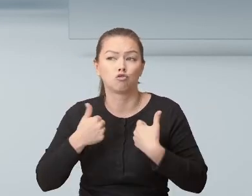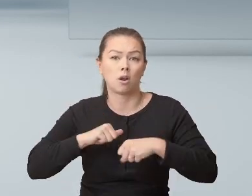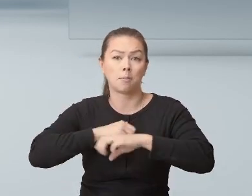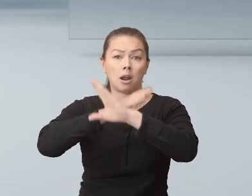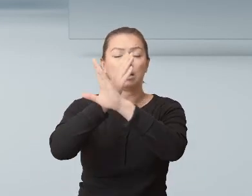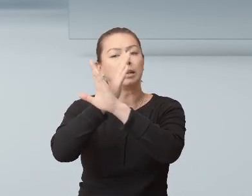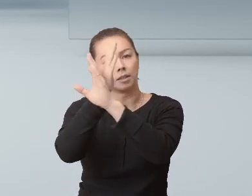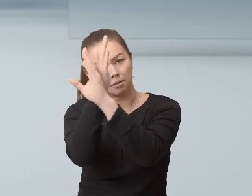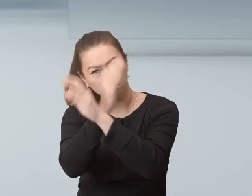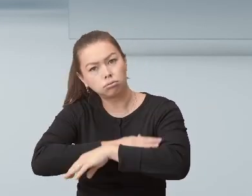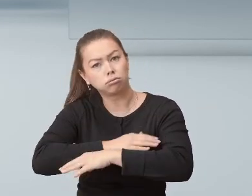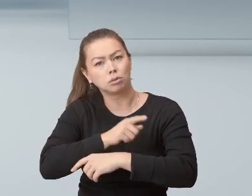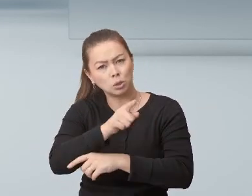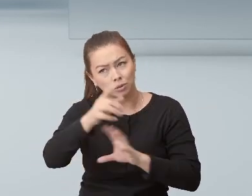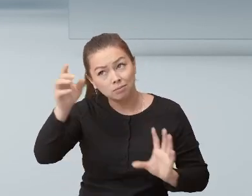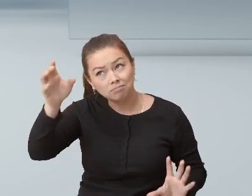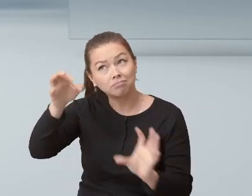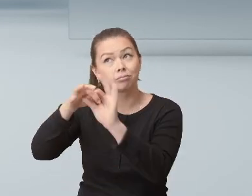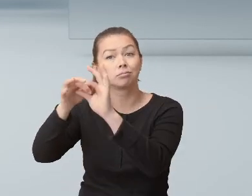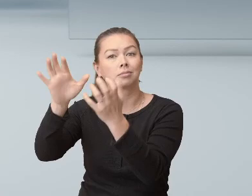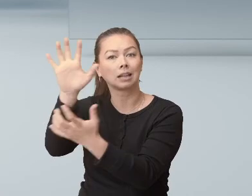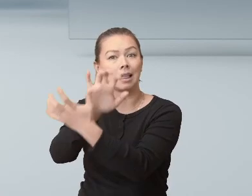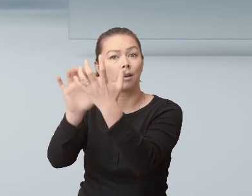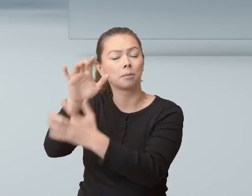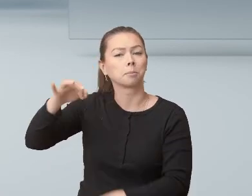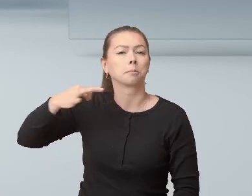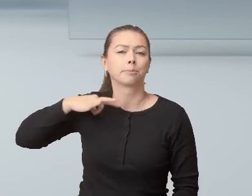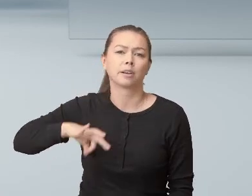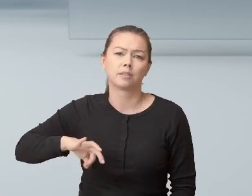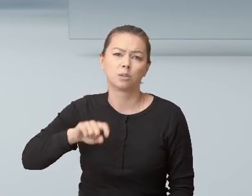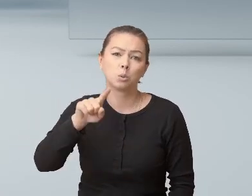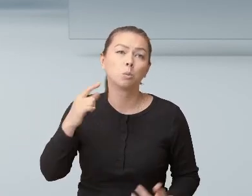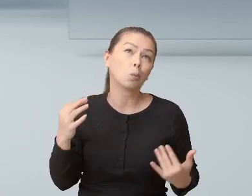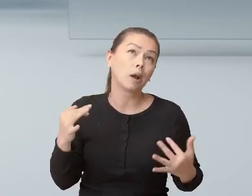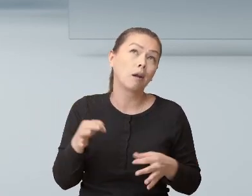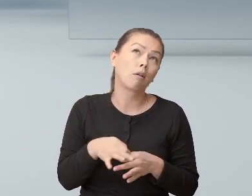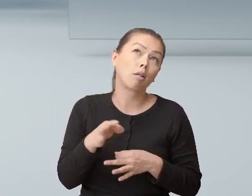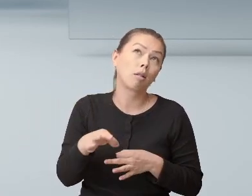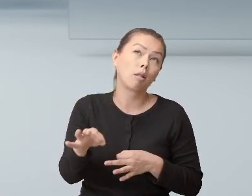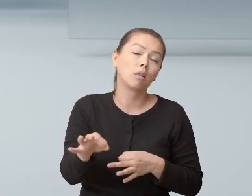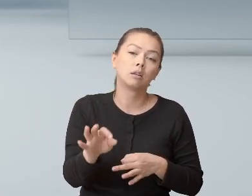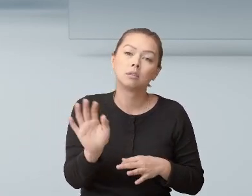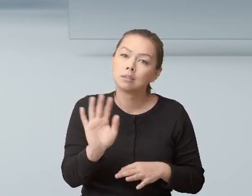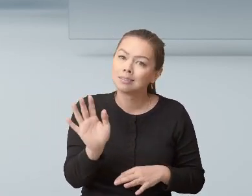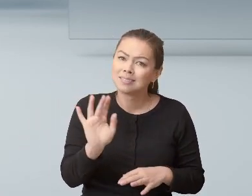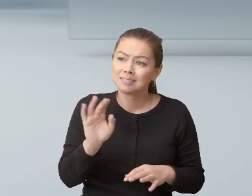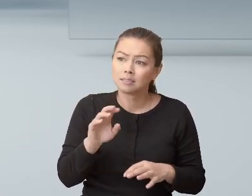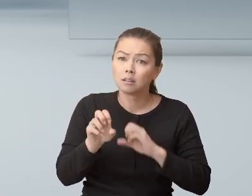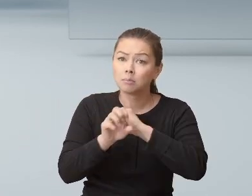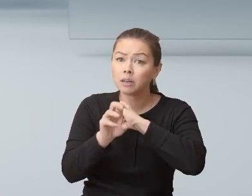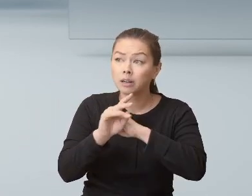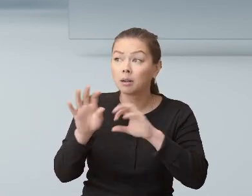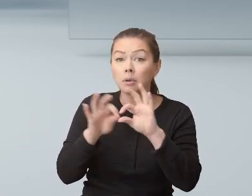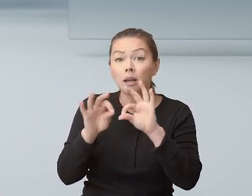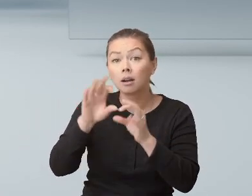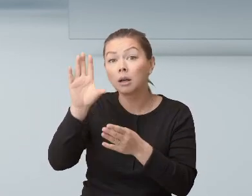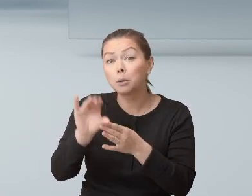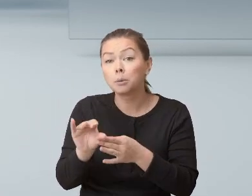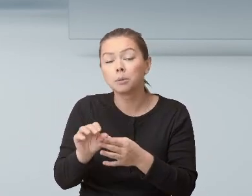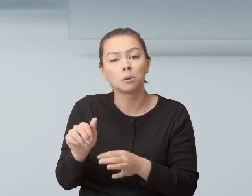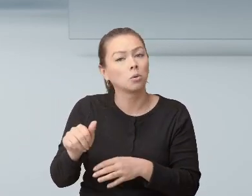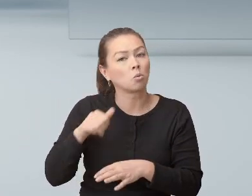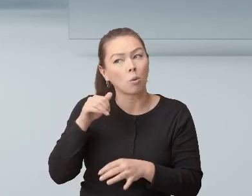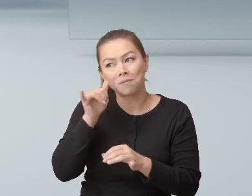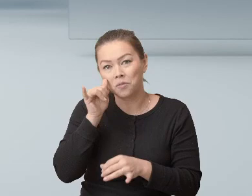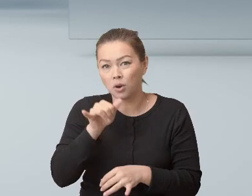the benefit out of this. It really is something you shouldn't wait on because this funding is not going to last forever. We've seen that before where it